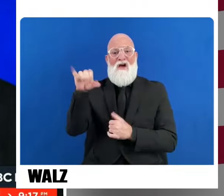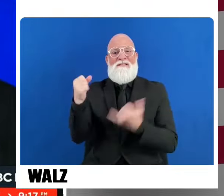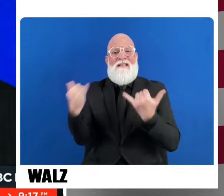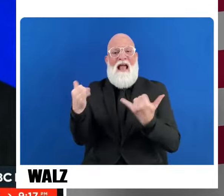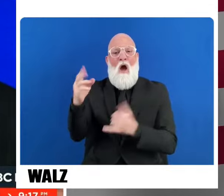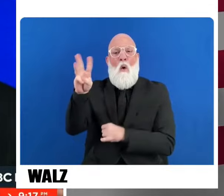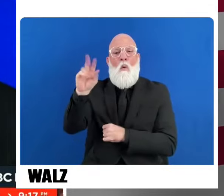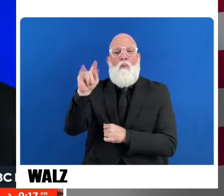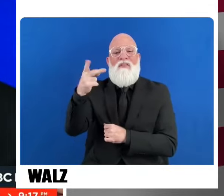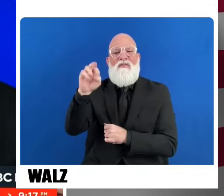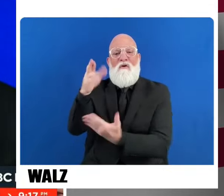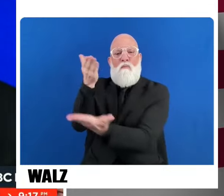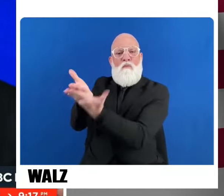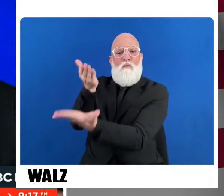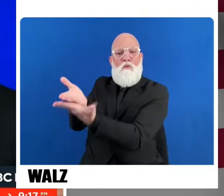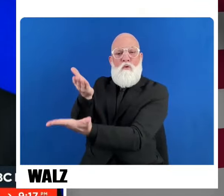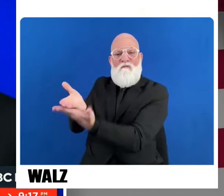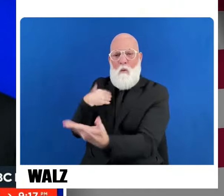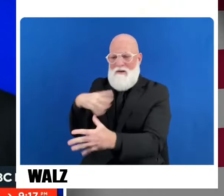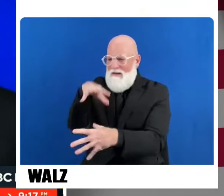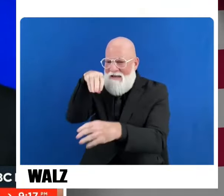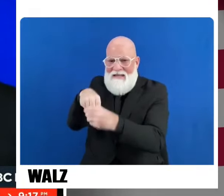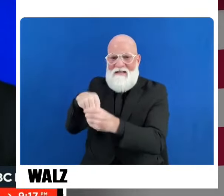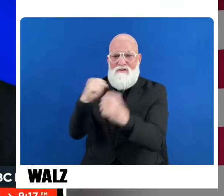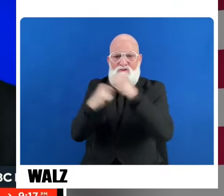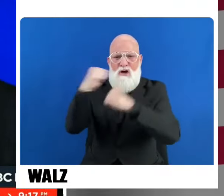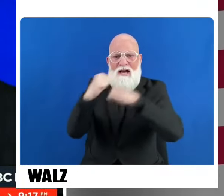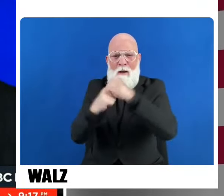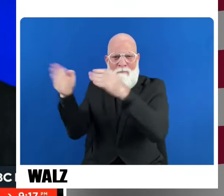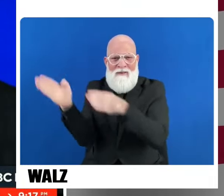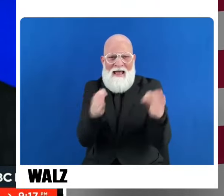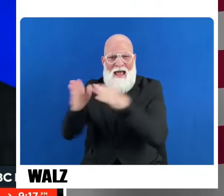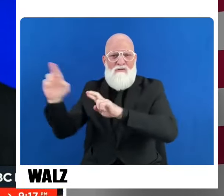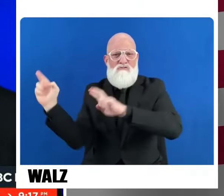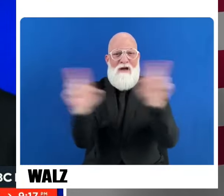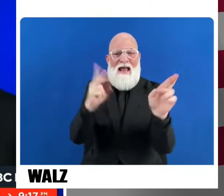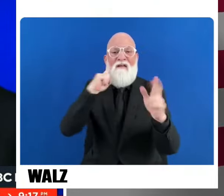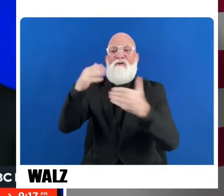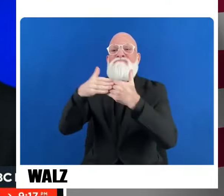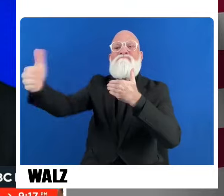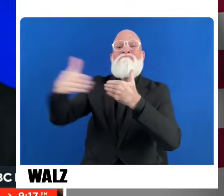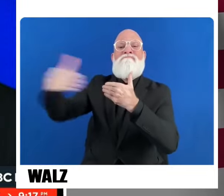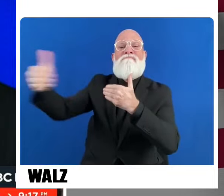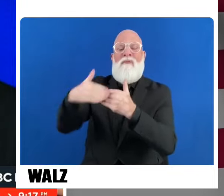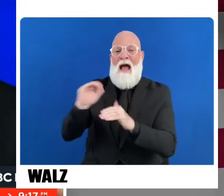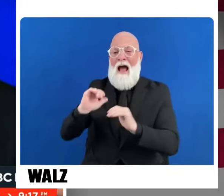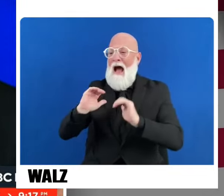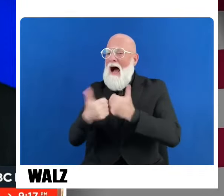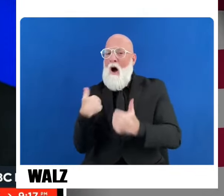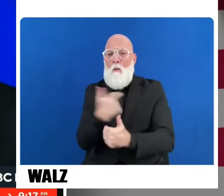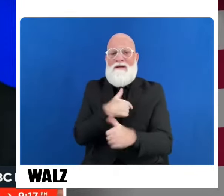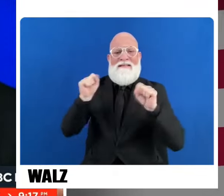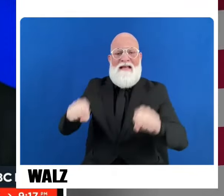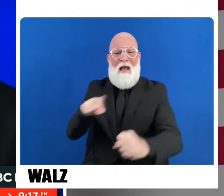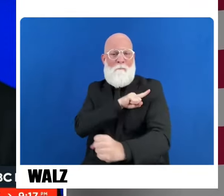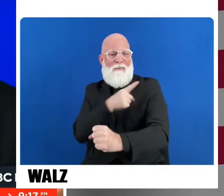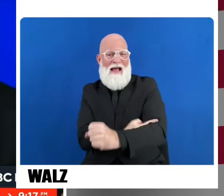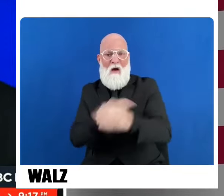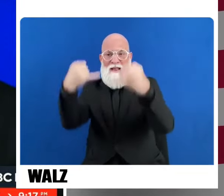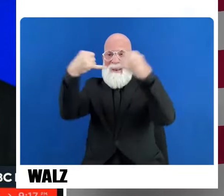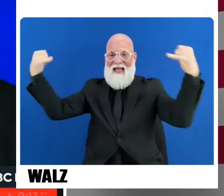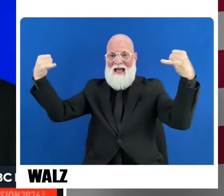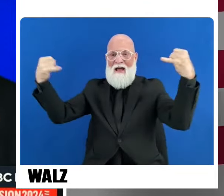allows us to think about mitigation in the future. How do we make sure that we're protecting by burying our power lines? How do we make sure that we're protecting lakefronts and things that